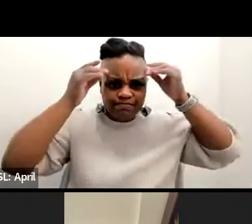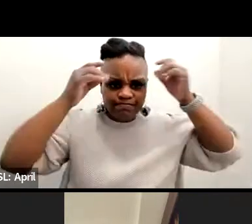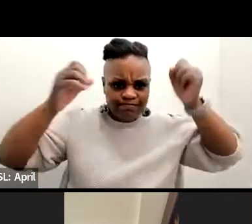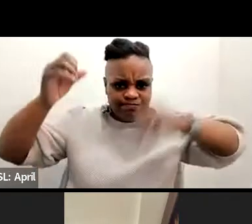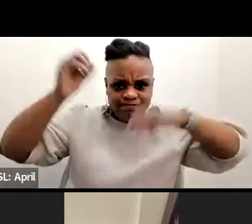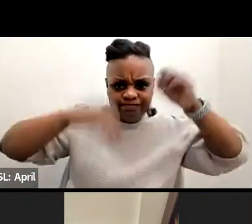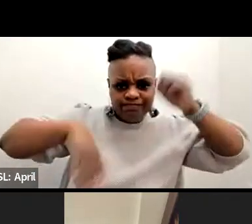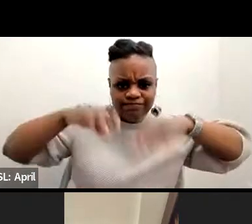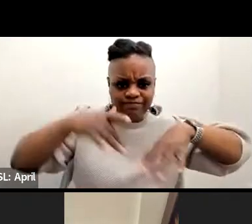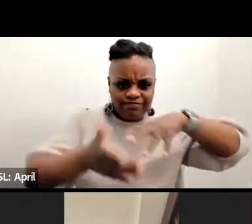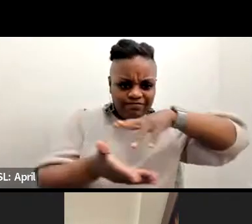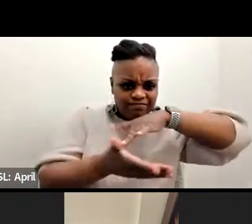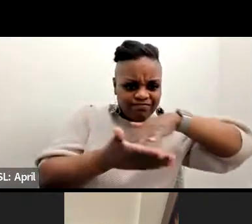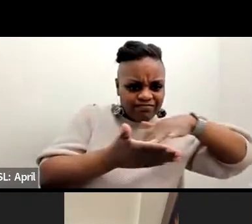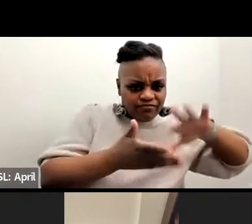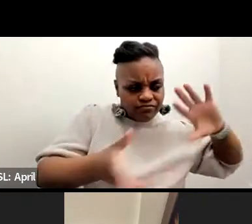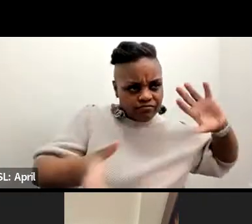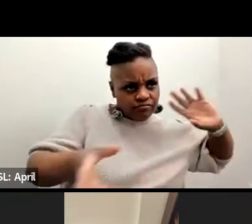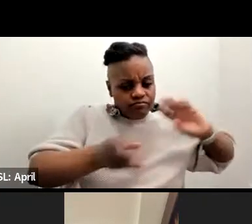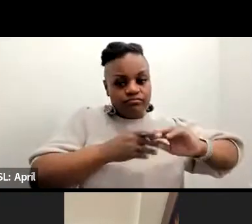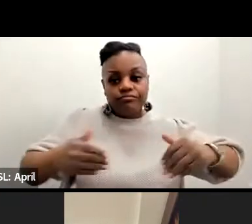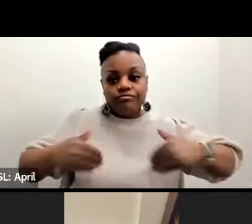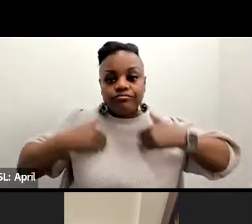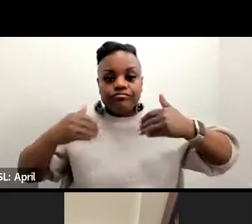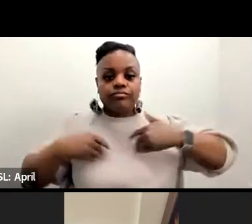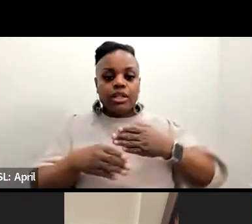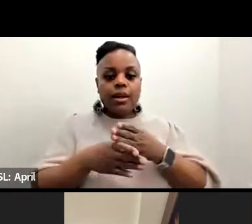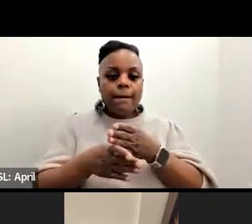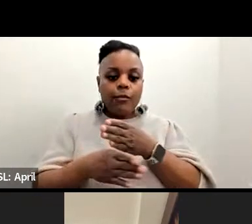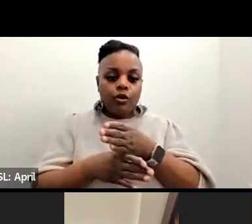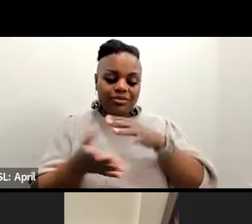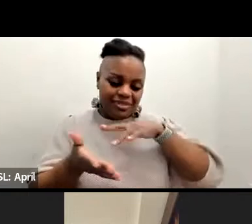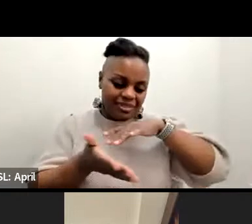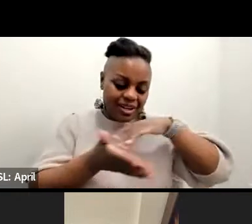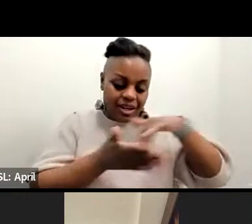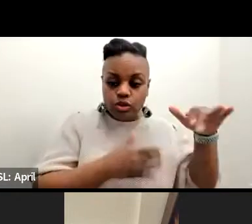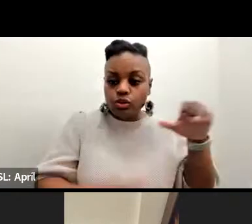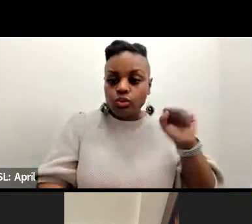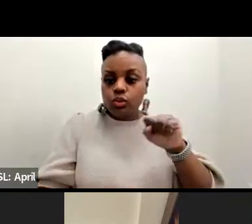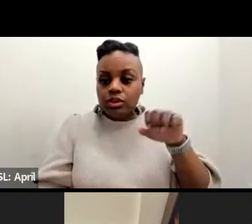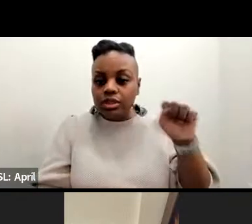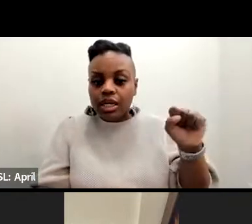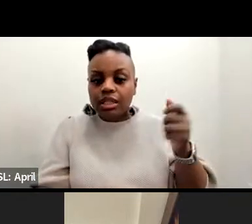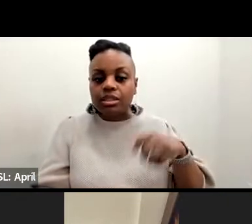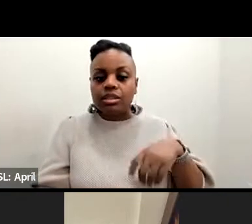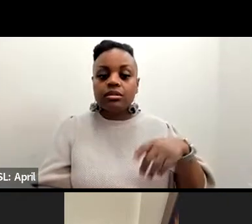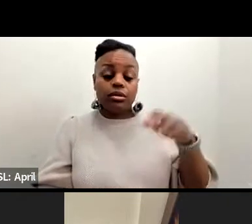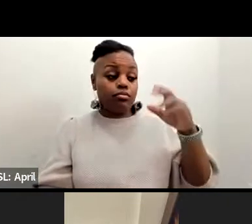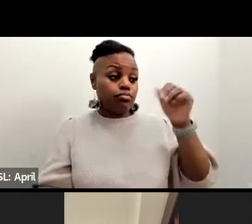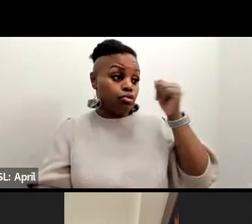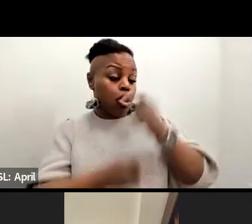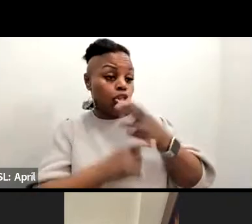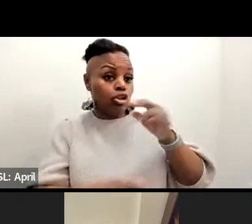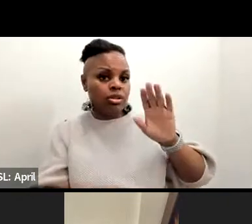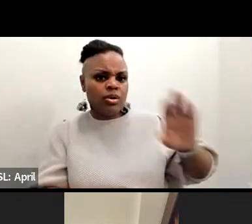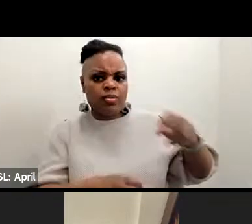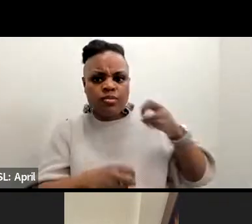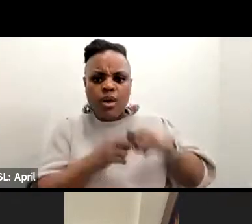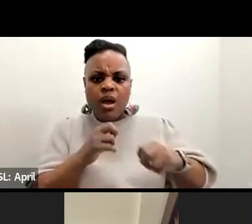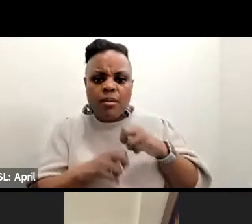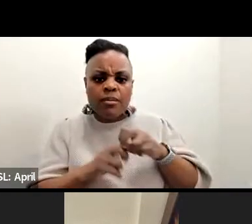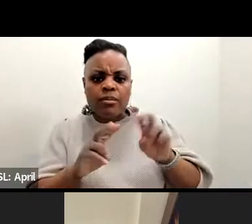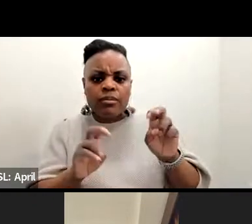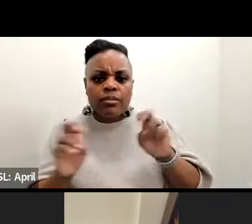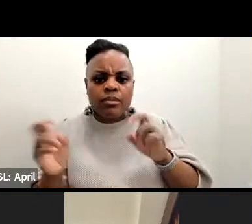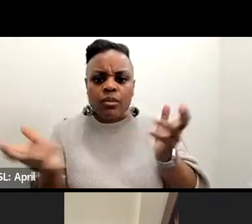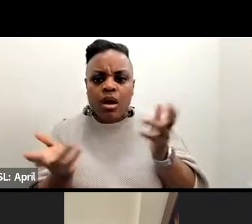the Brotherhood's problems in a different or from a different scope, I'd say. So what I